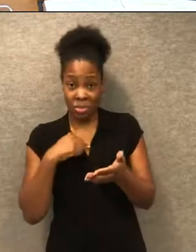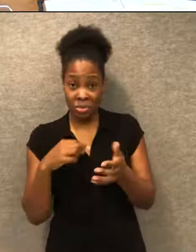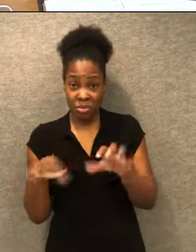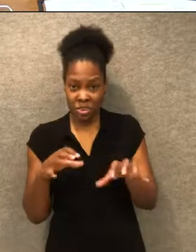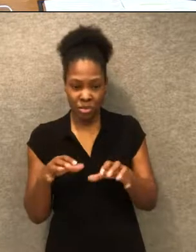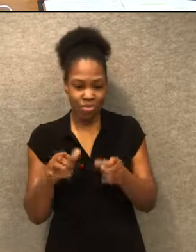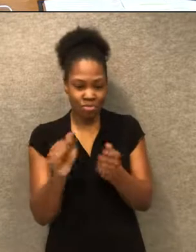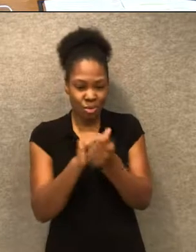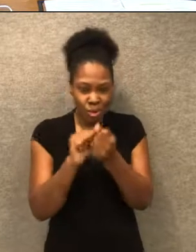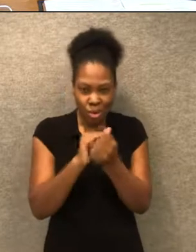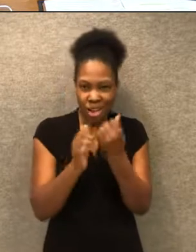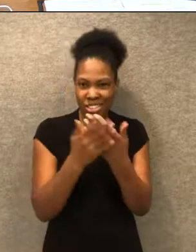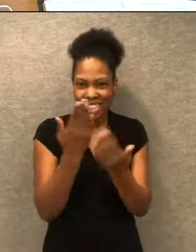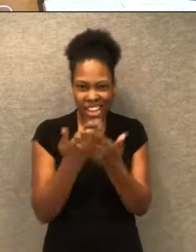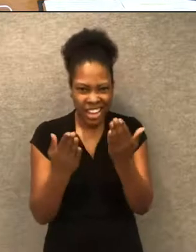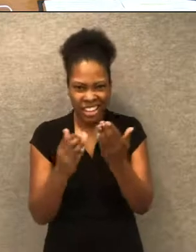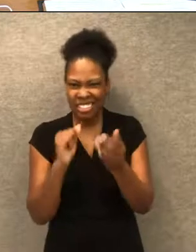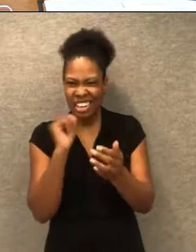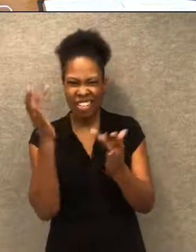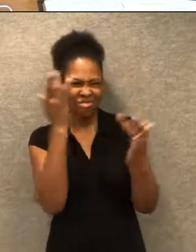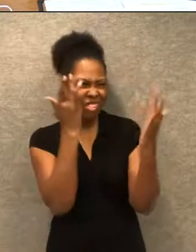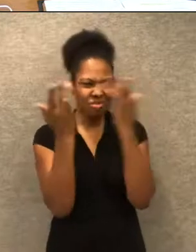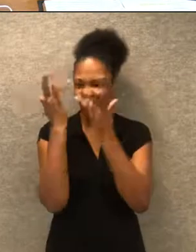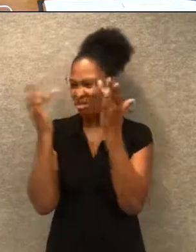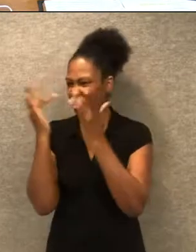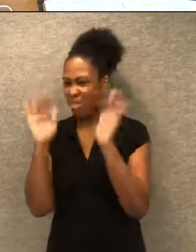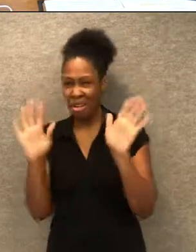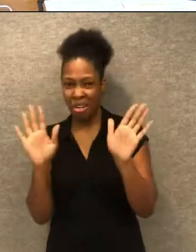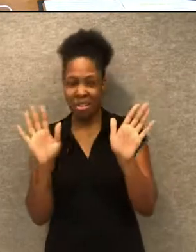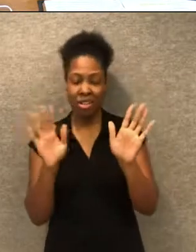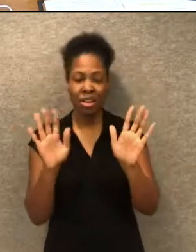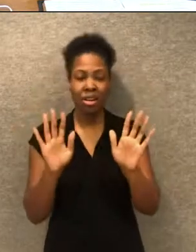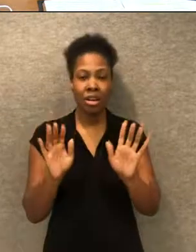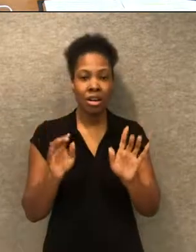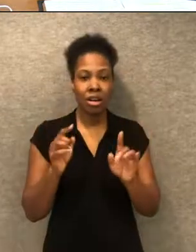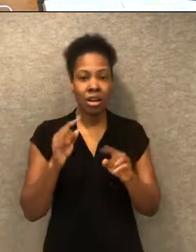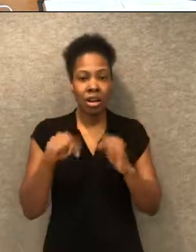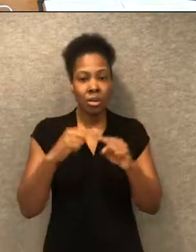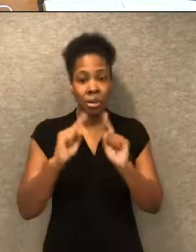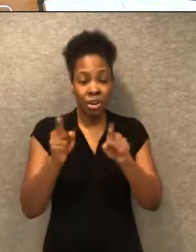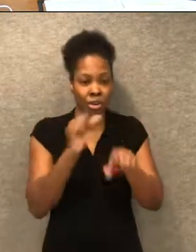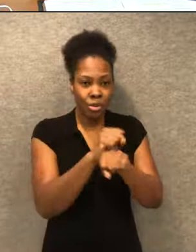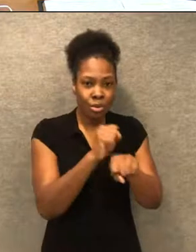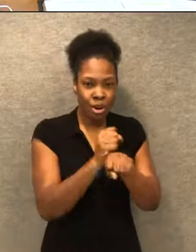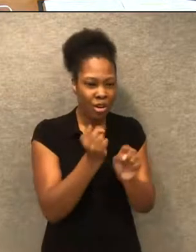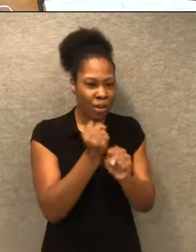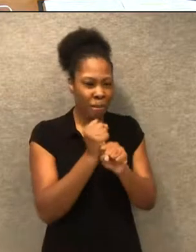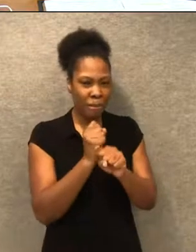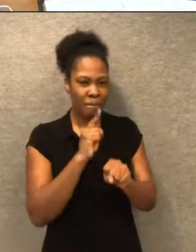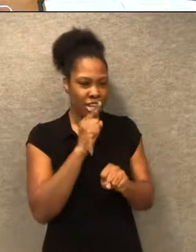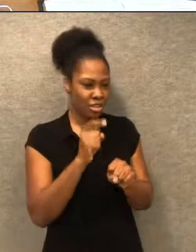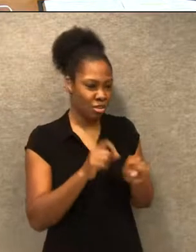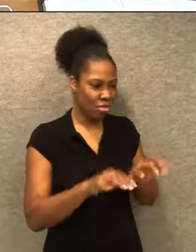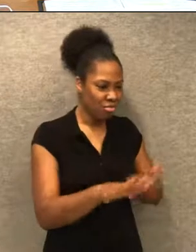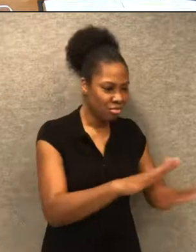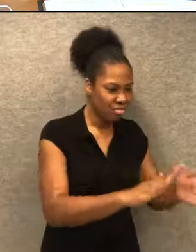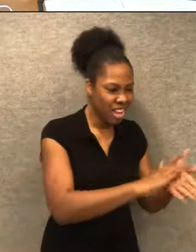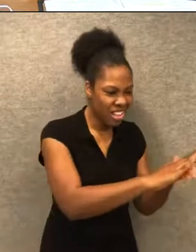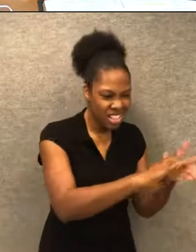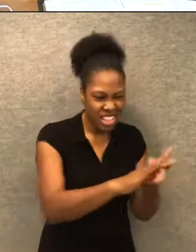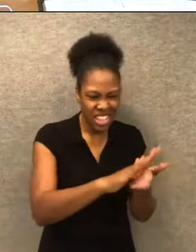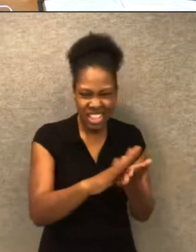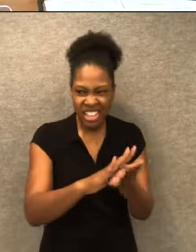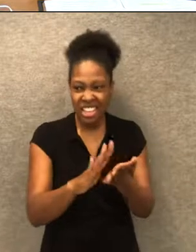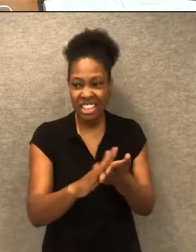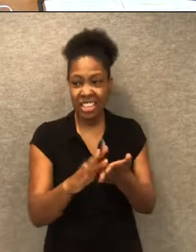face more than ever before. When we go back to work, we are going to make sure that our spaces are clean, that we are practicing social distancing. We're